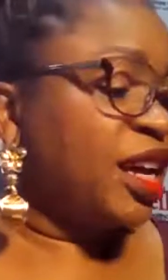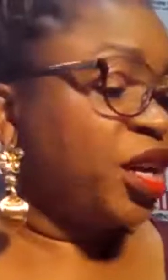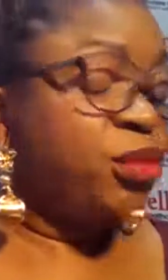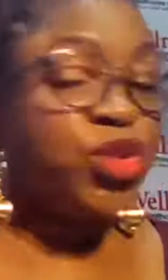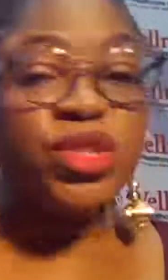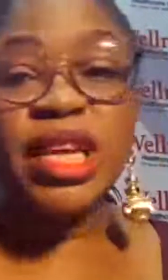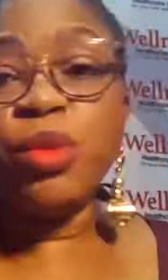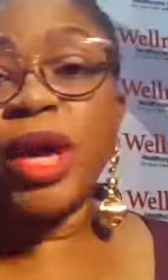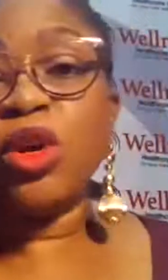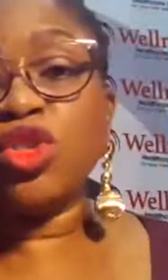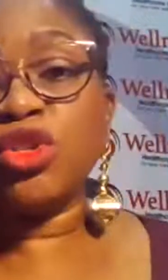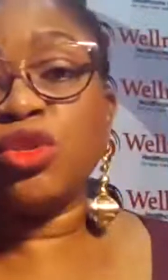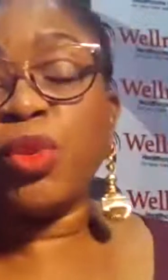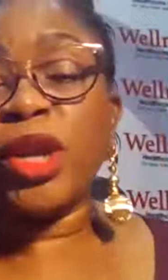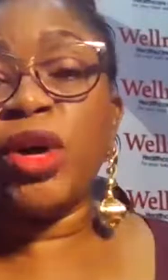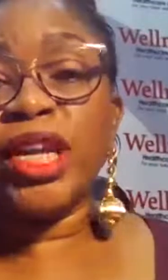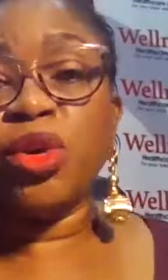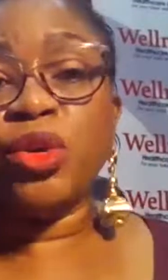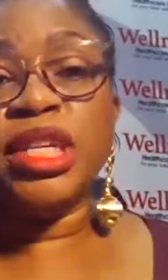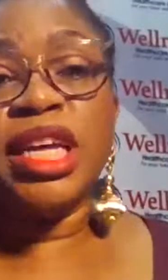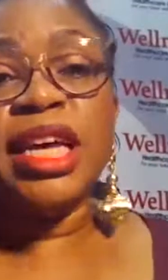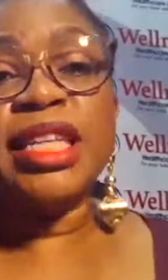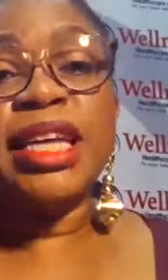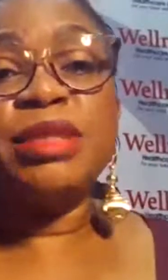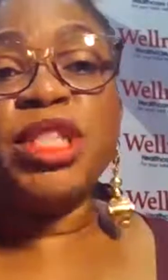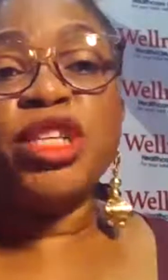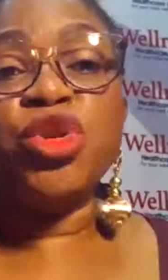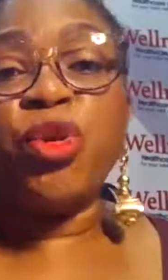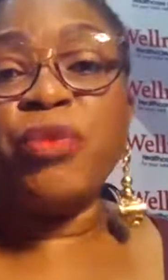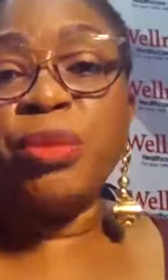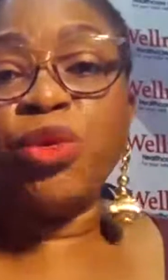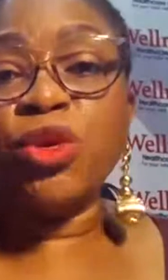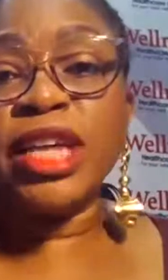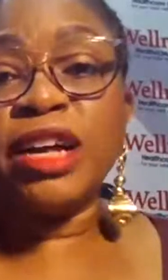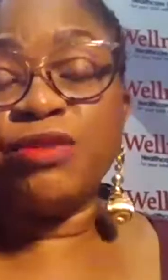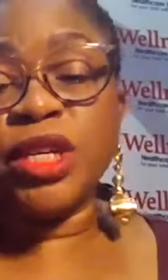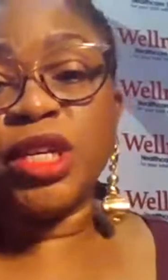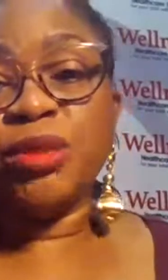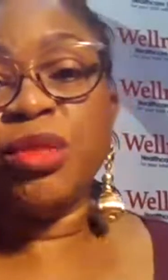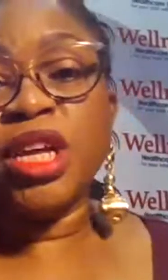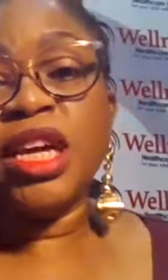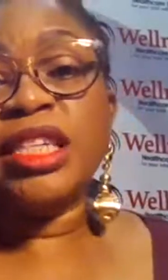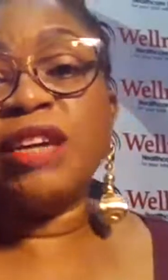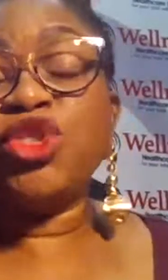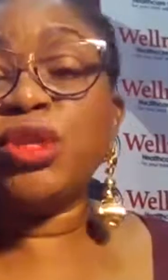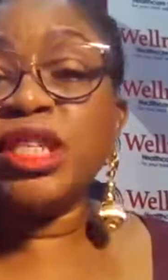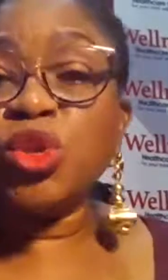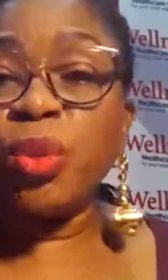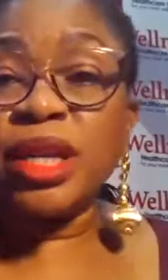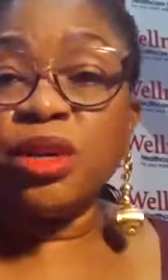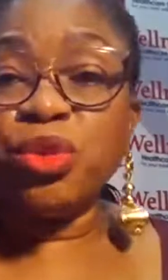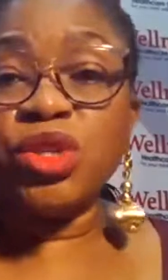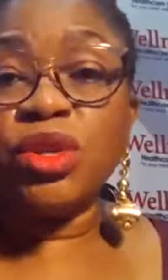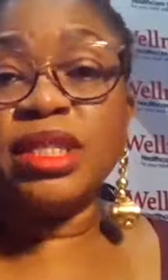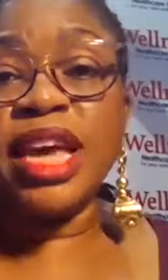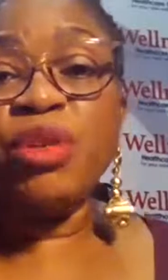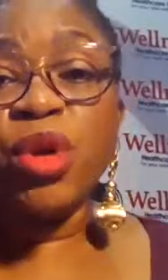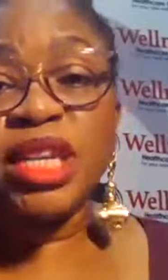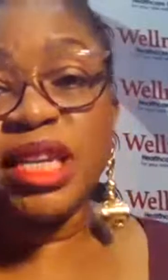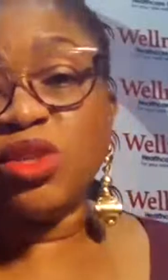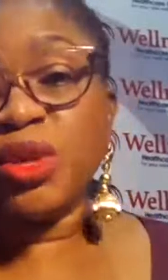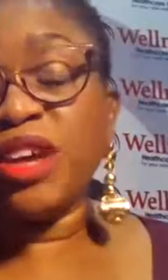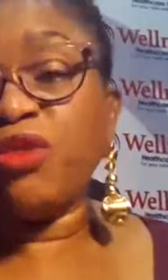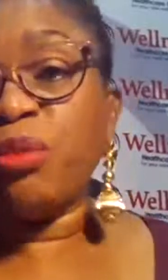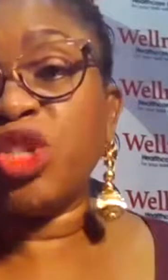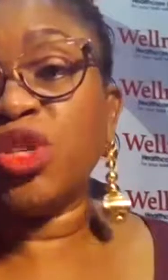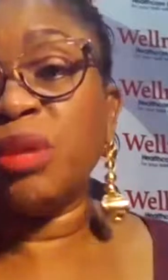today. Today we're not alone. There is a special group of people that have chosen to partner with us.